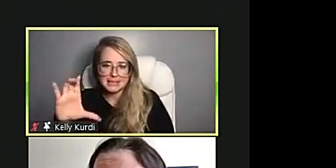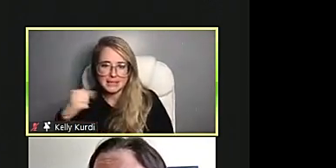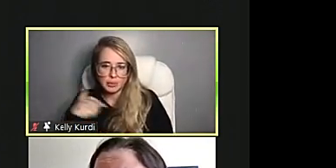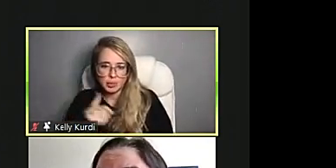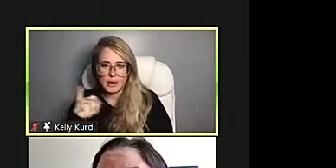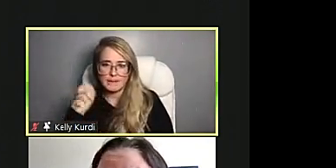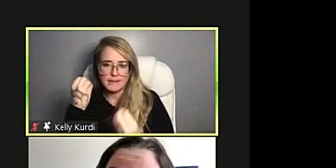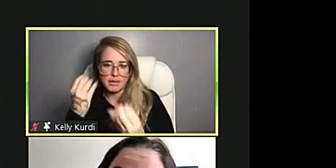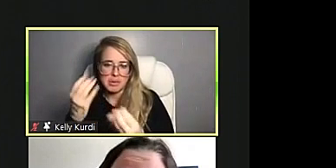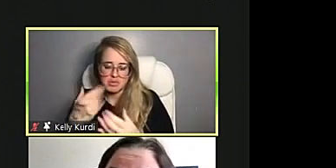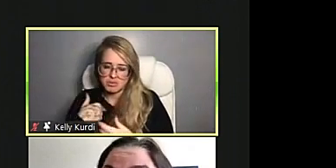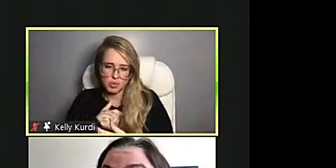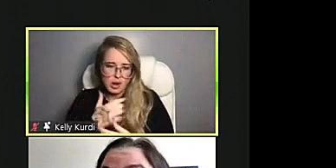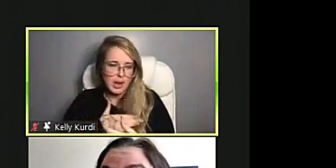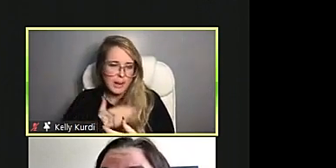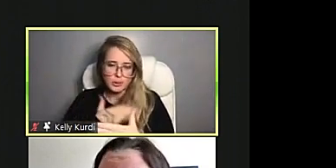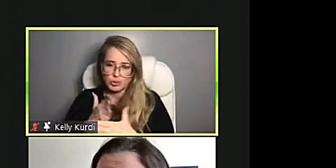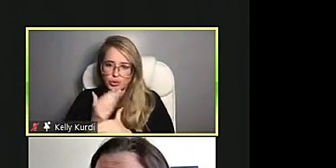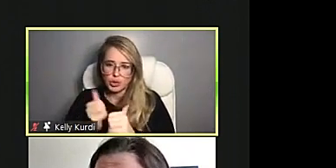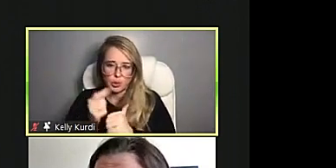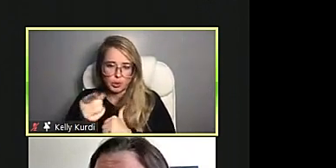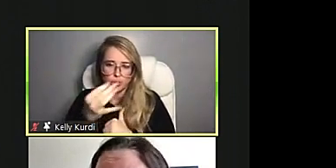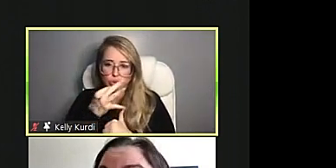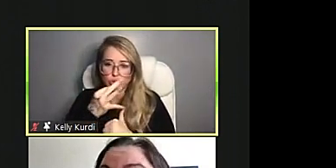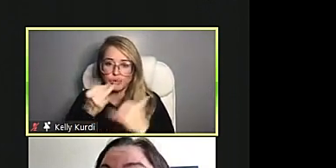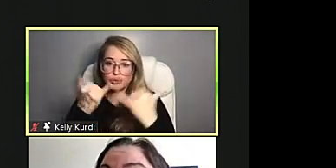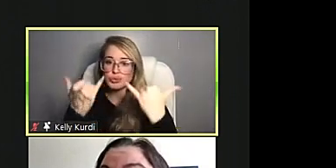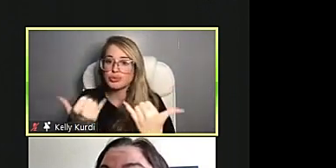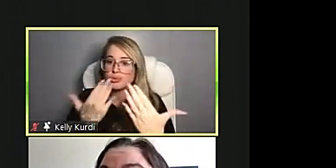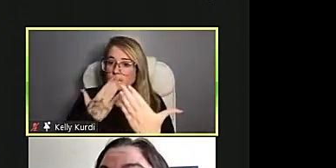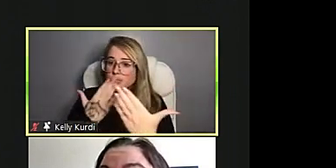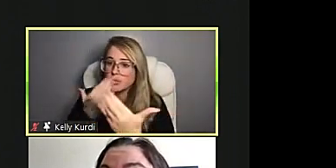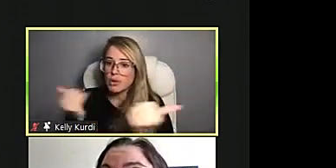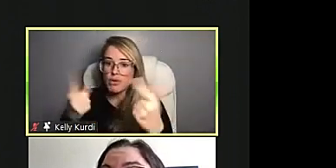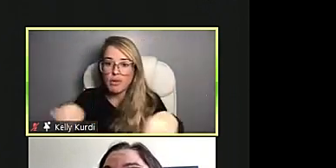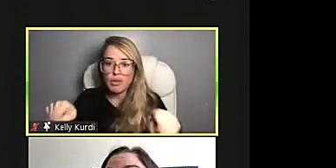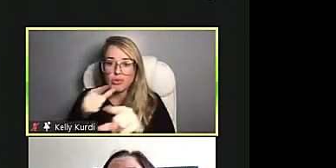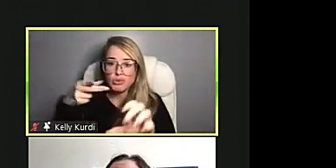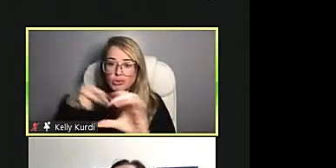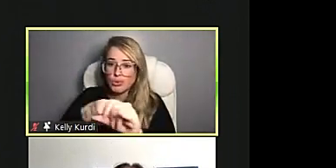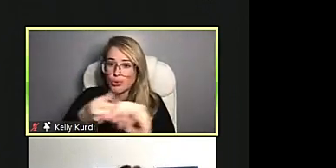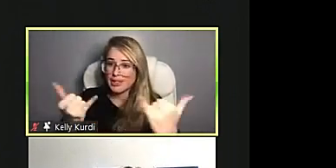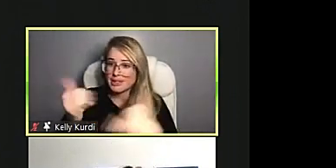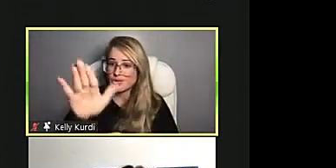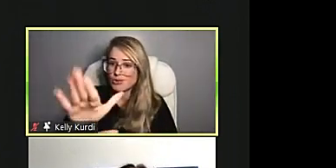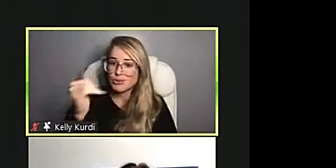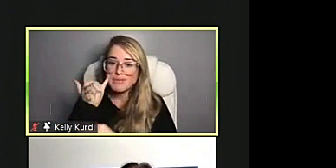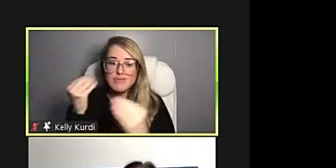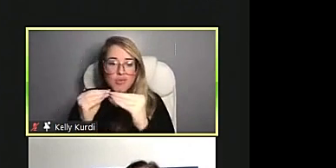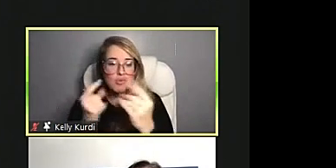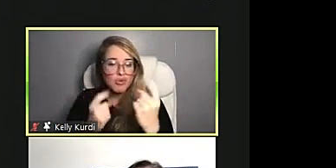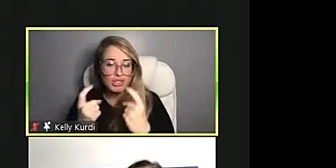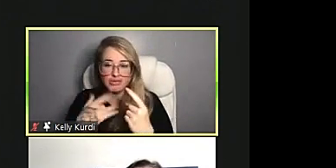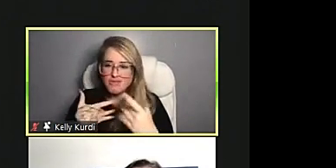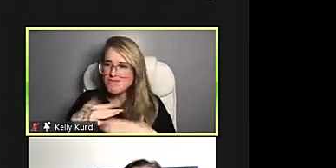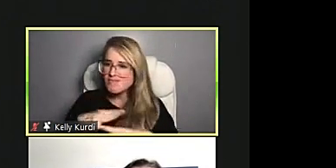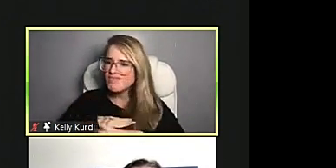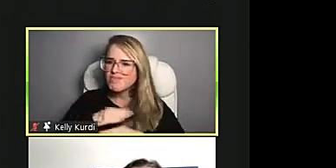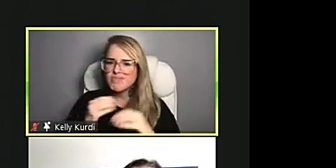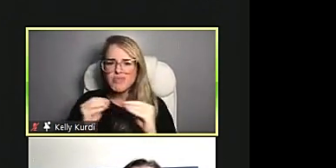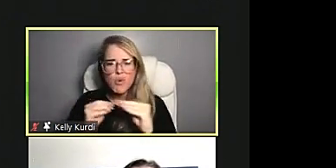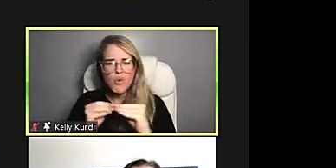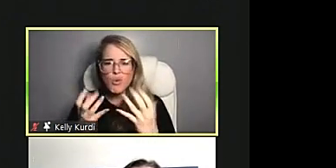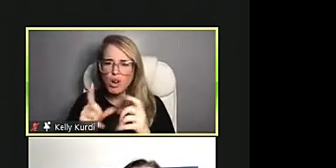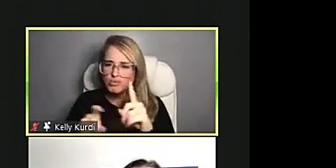to share that with you afterwards. All right, so thank you everybody for joining us this afternoon. If there's any questions we weren't able to get to or any topics that were